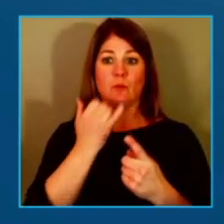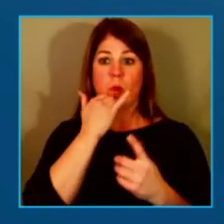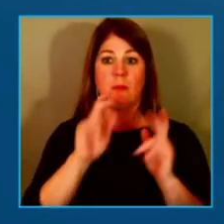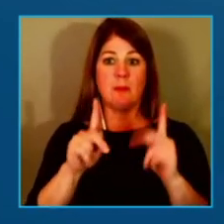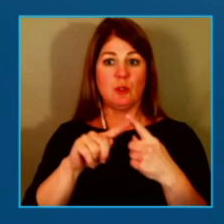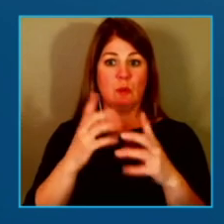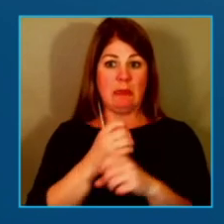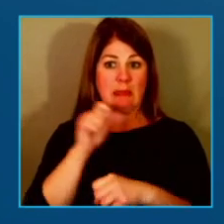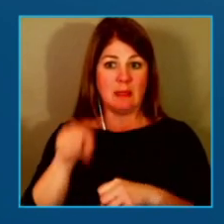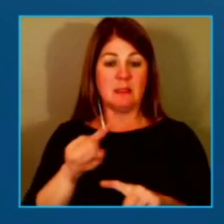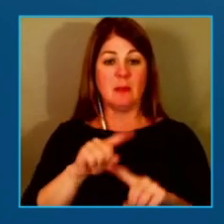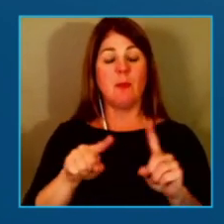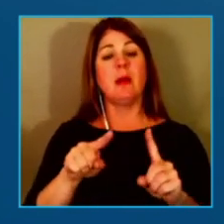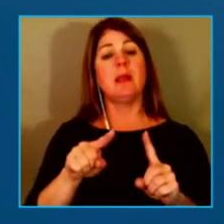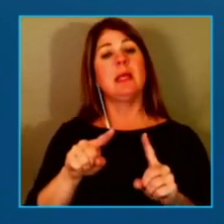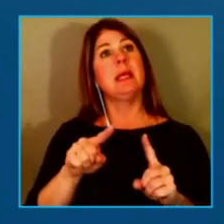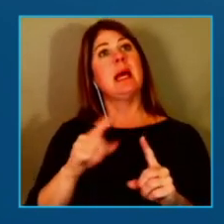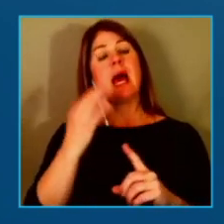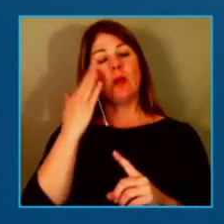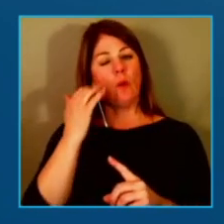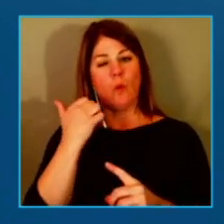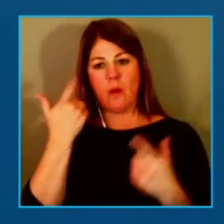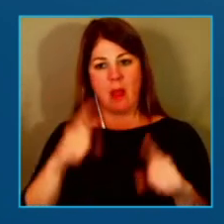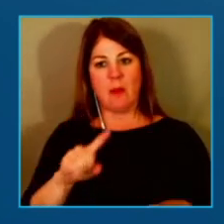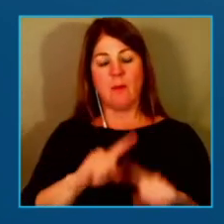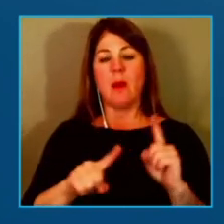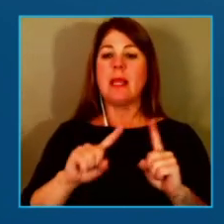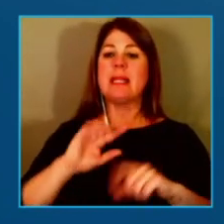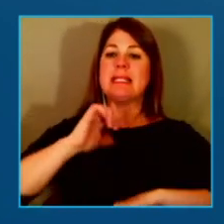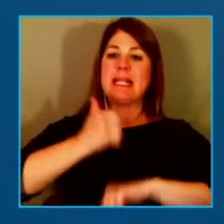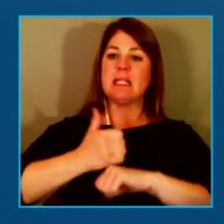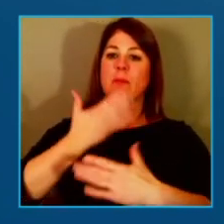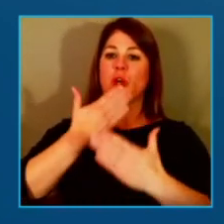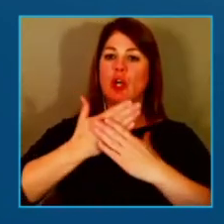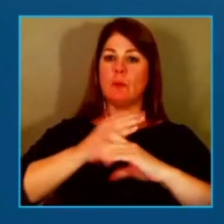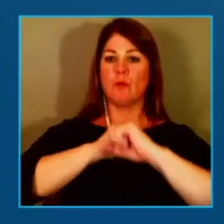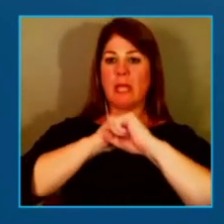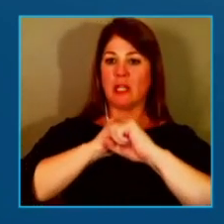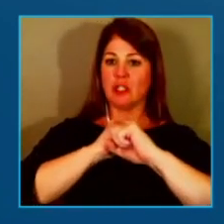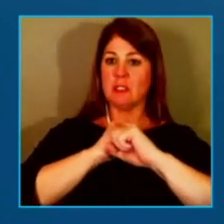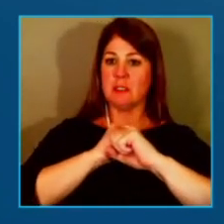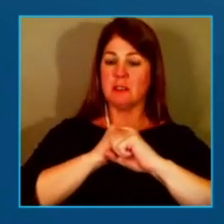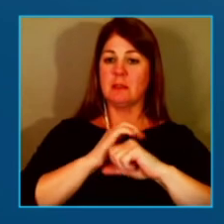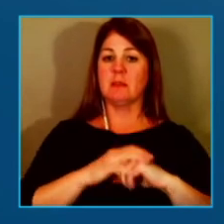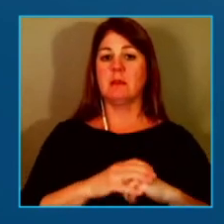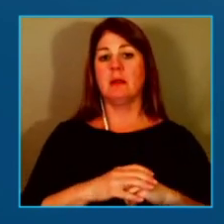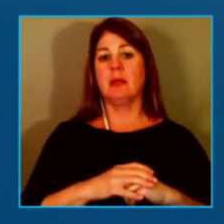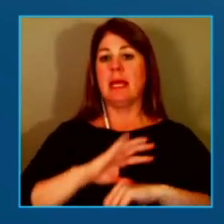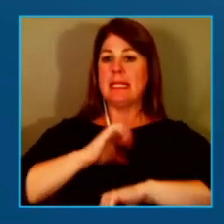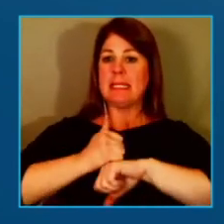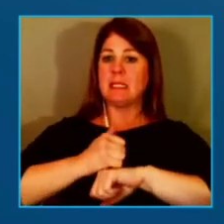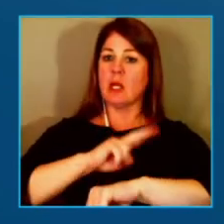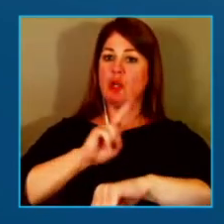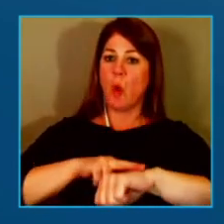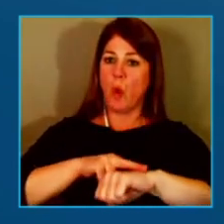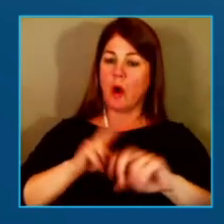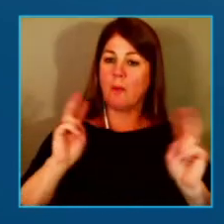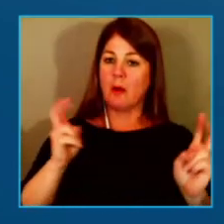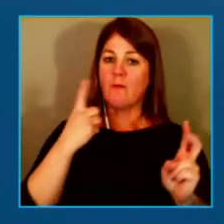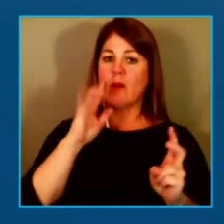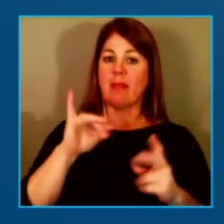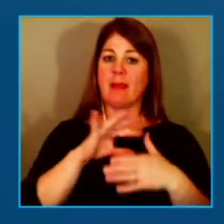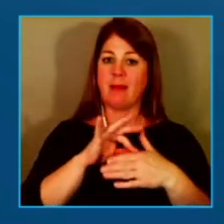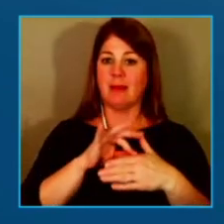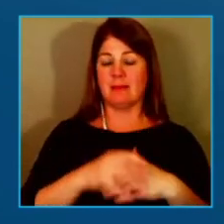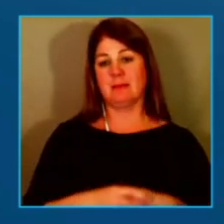up a guardrail. It sets sort of a norm. In the context of that current provision, that current proposed